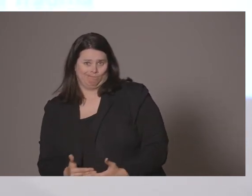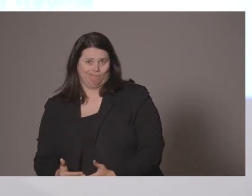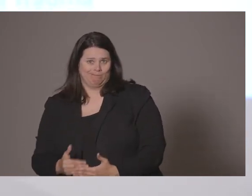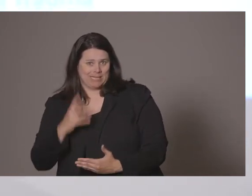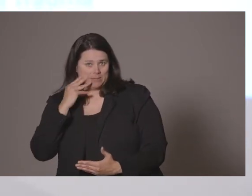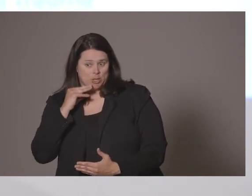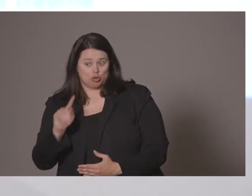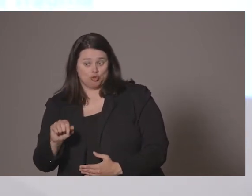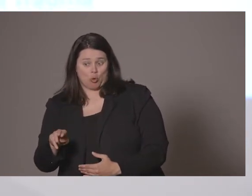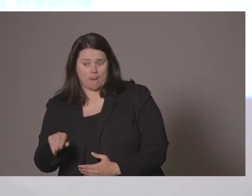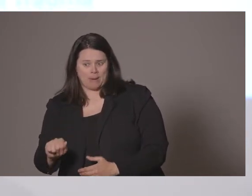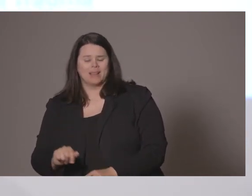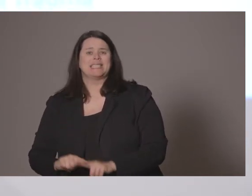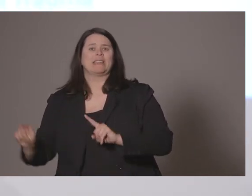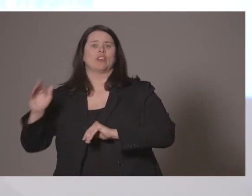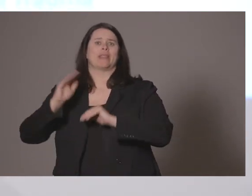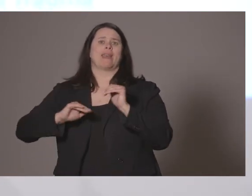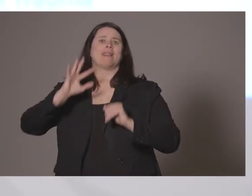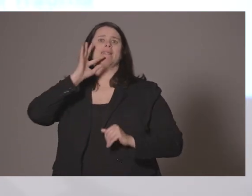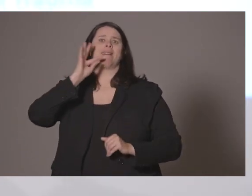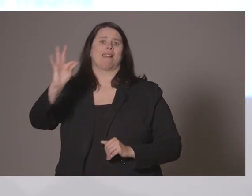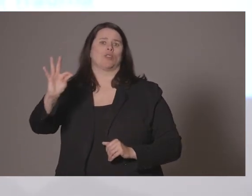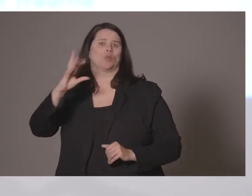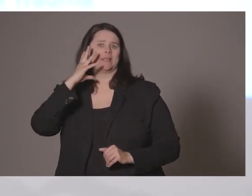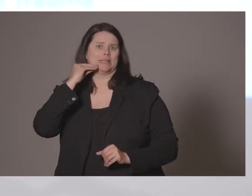who experiences severe trauma, because